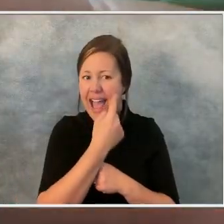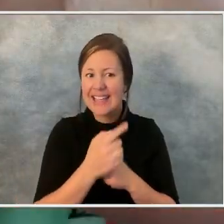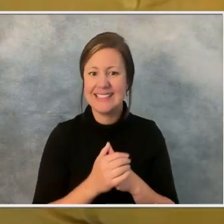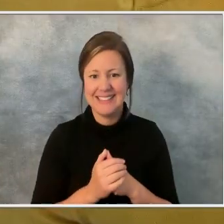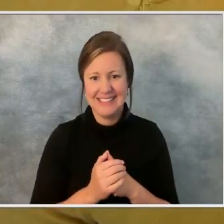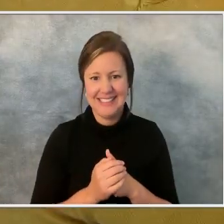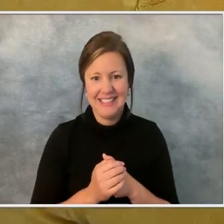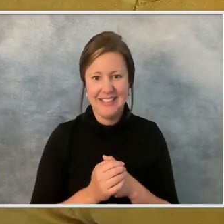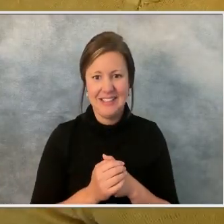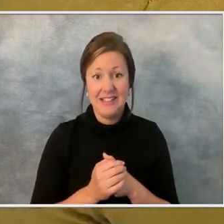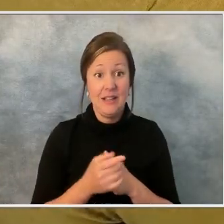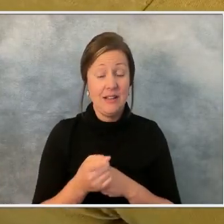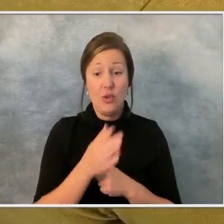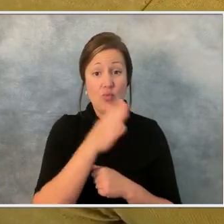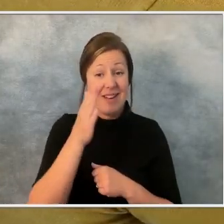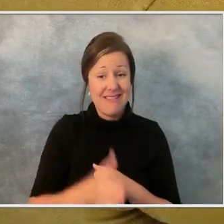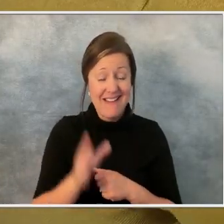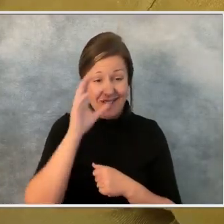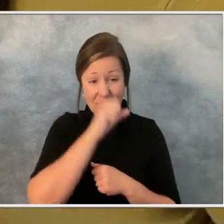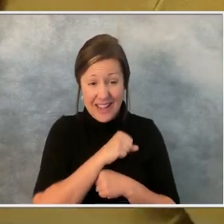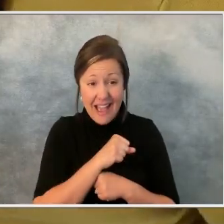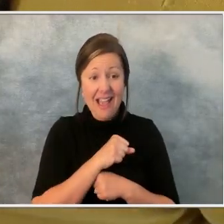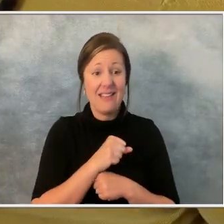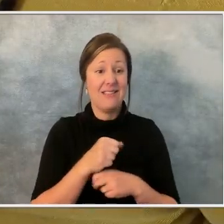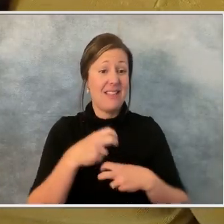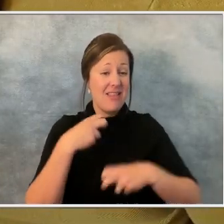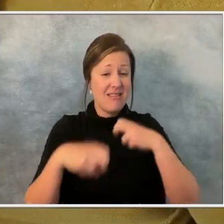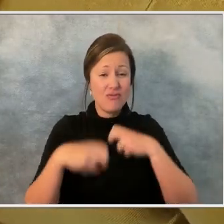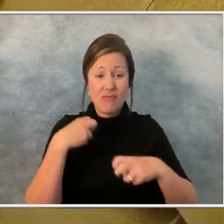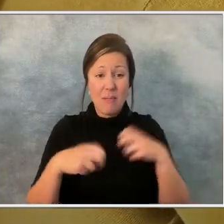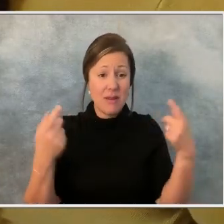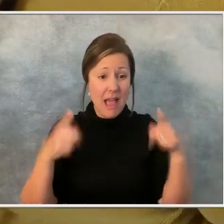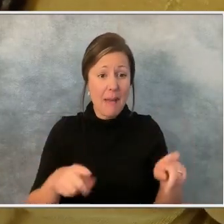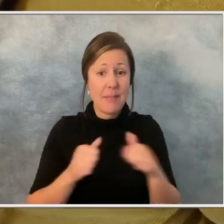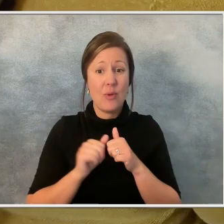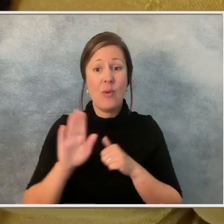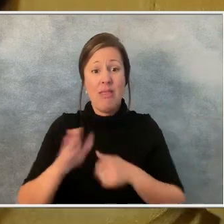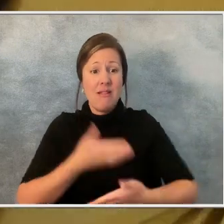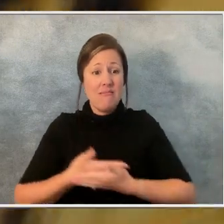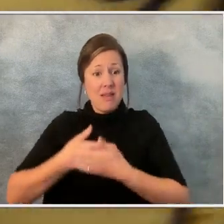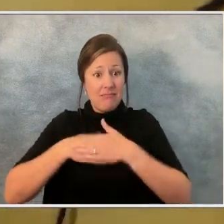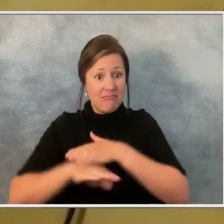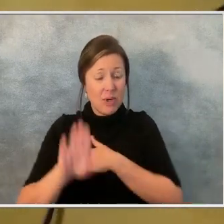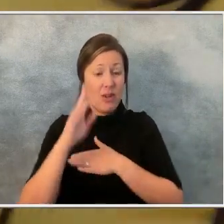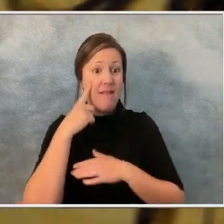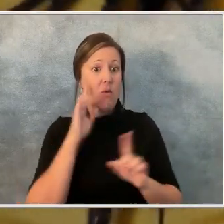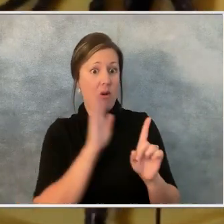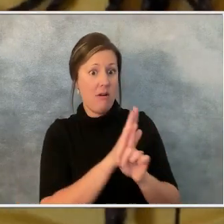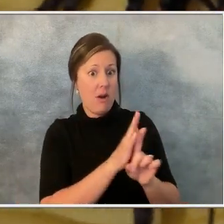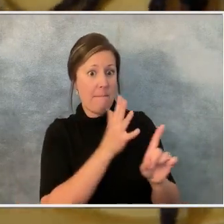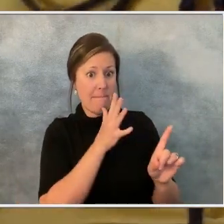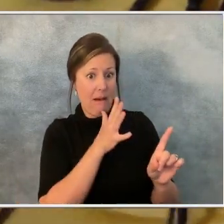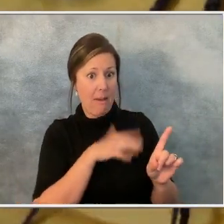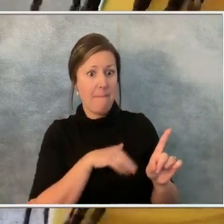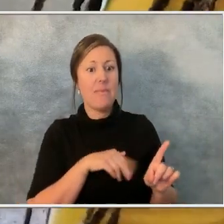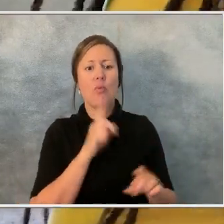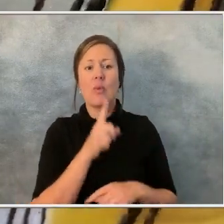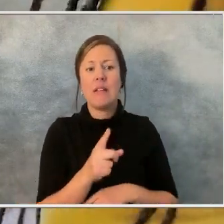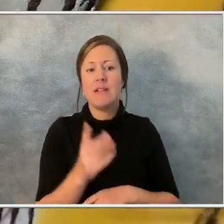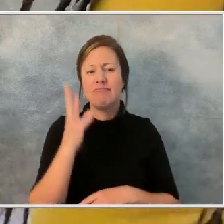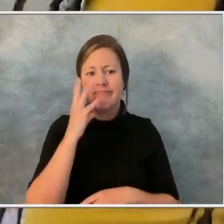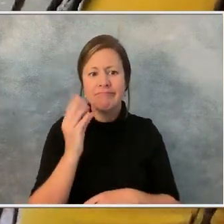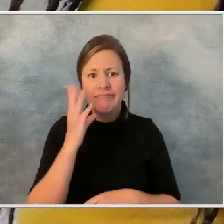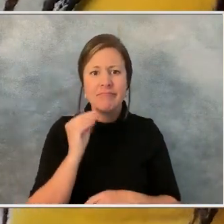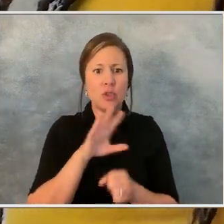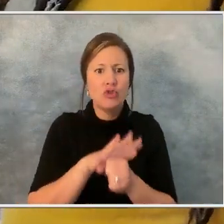You would never guess the trouble that surrounded this little girl's birth for her mom, the stress that pregnancy put on her mom's